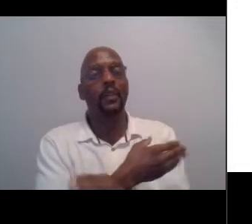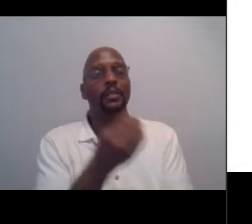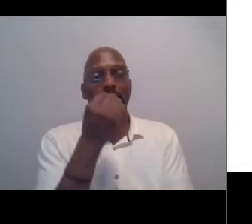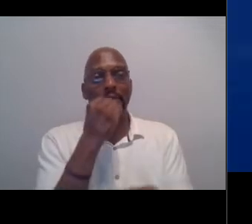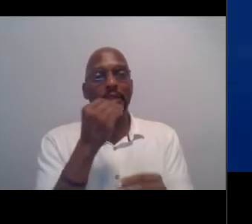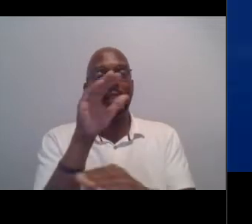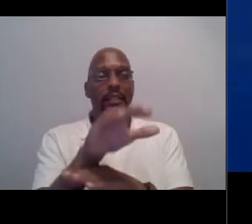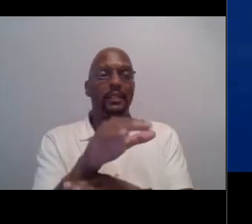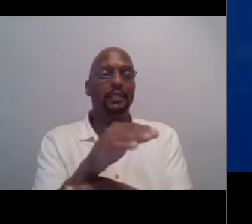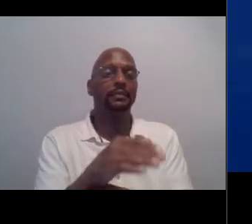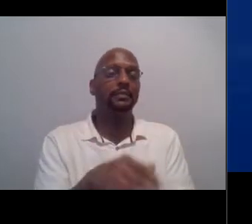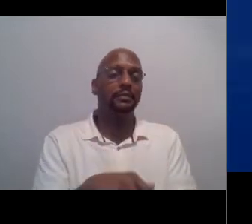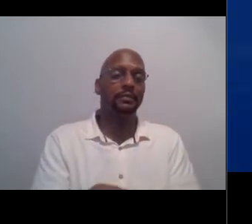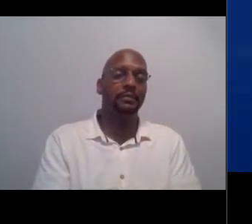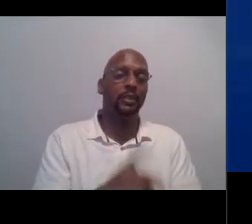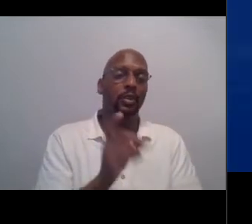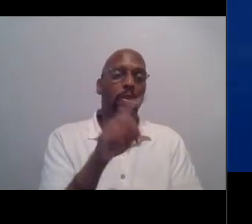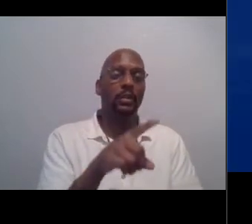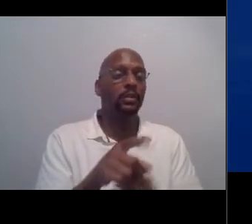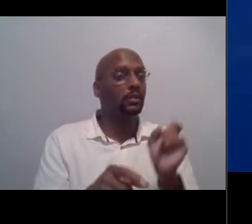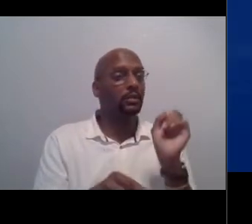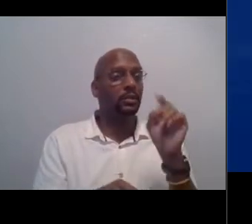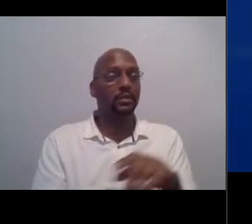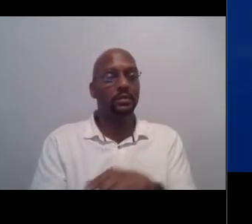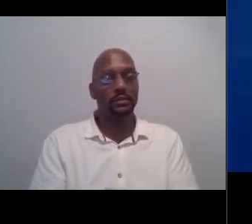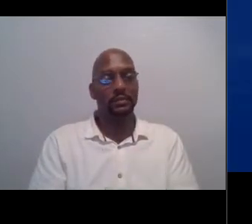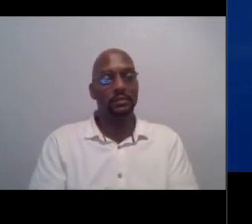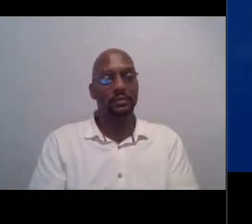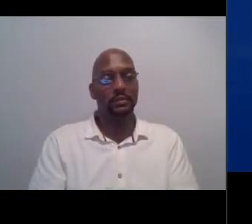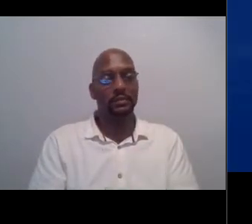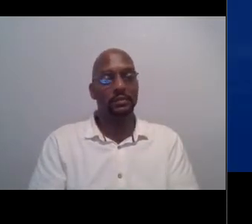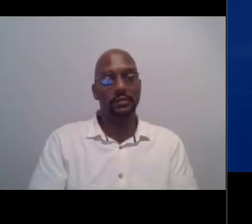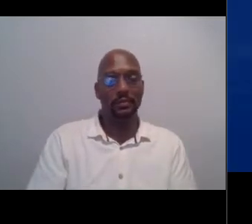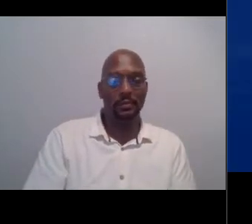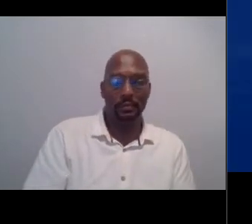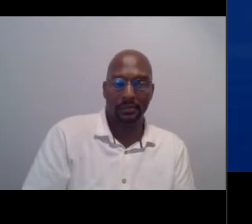and take any questions. Thank you. Do we have any questions for Peter?